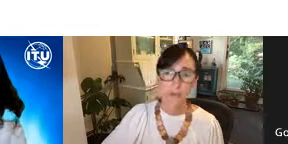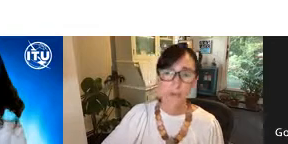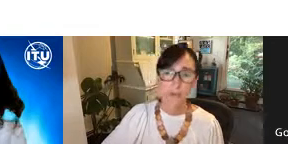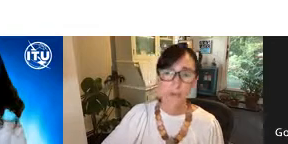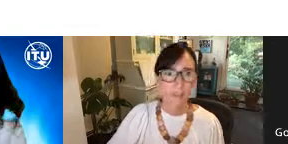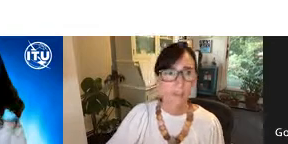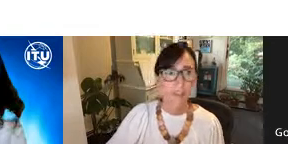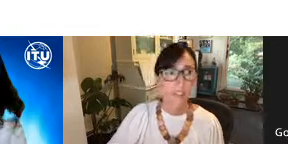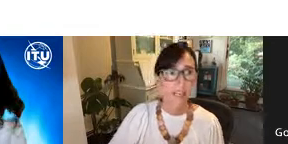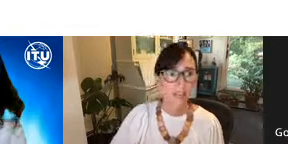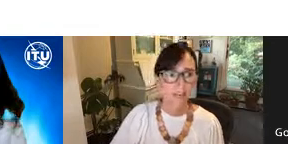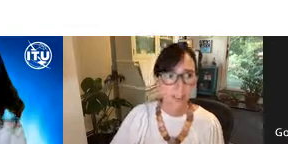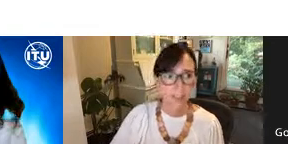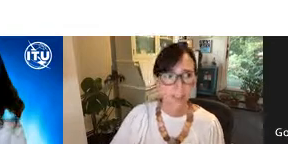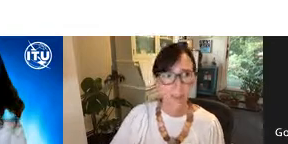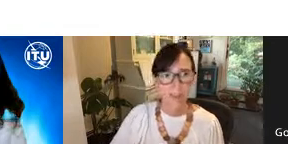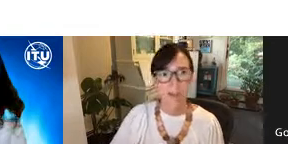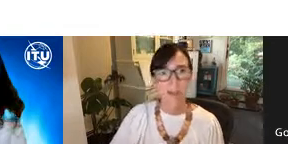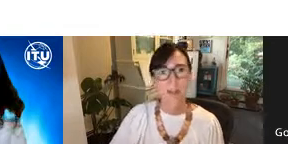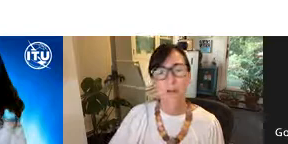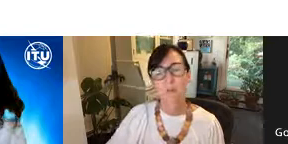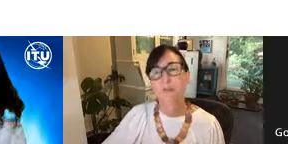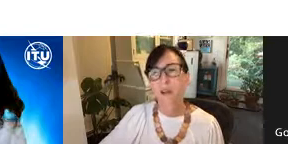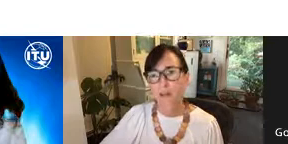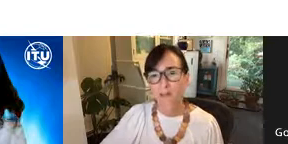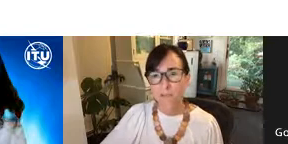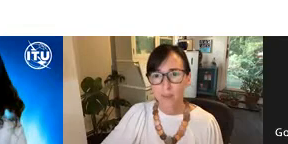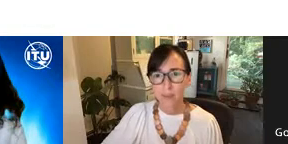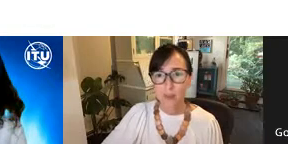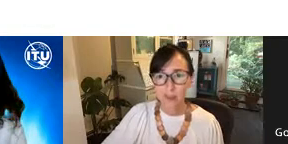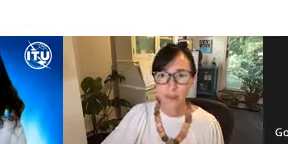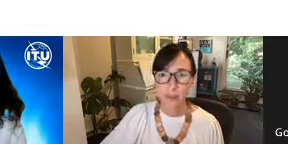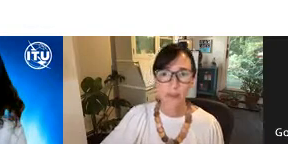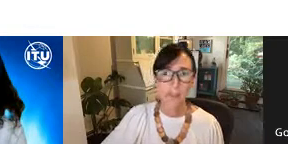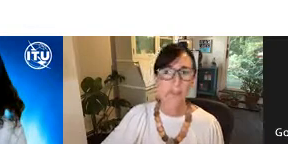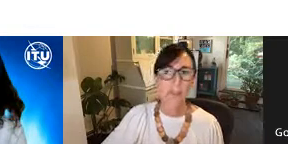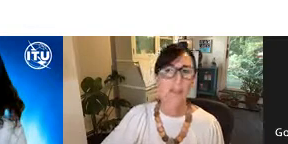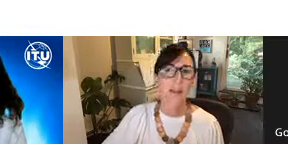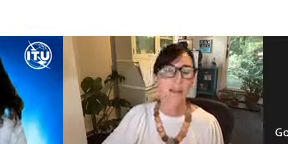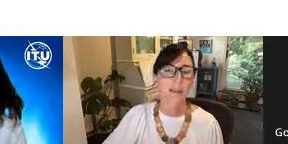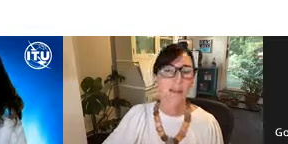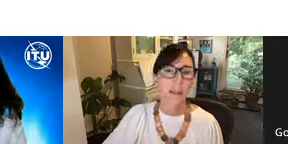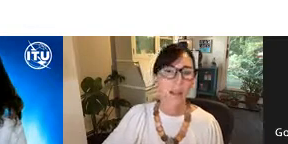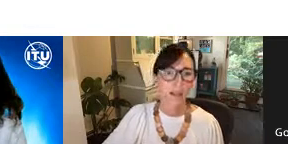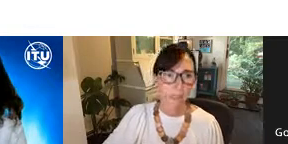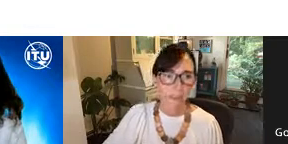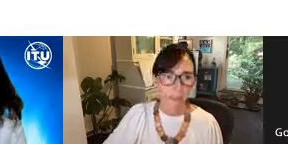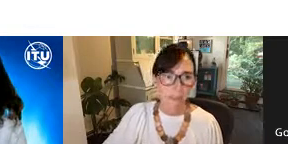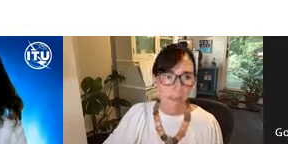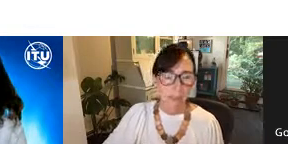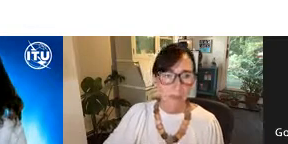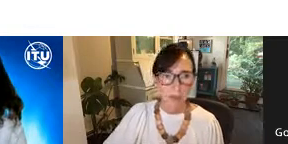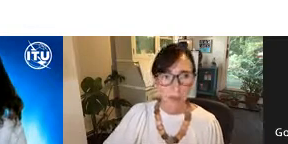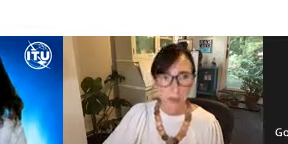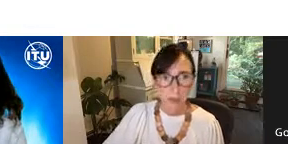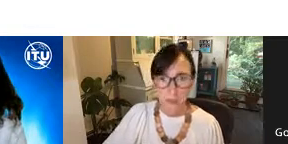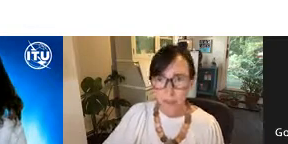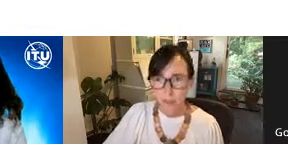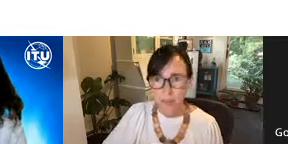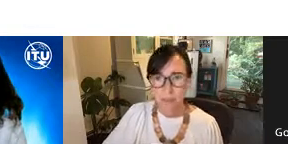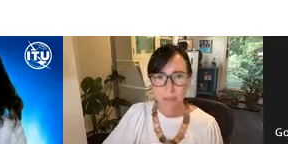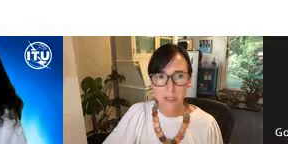large font, these are standard features that are provided. Those are universal design elements. But we